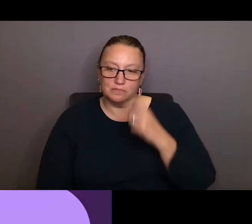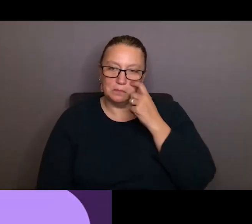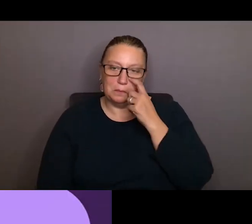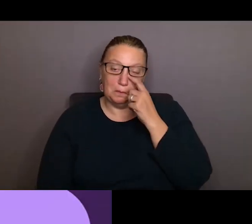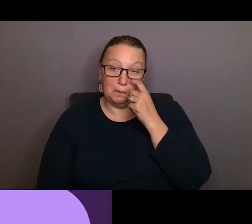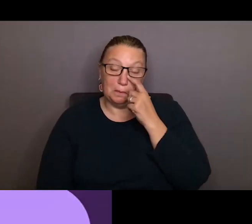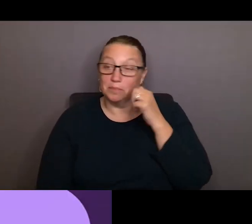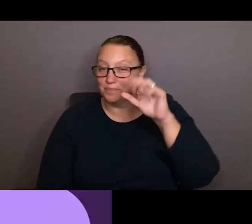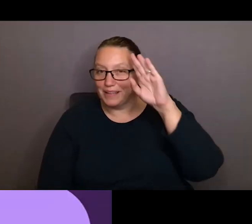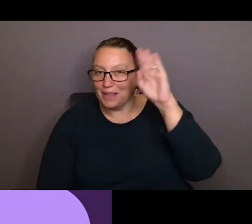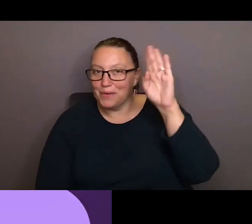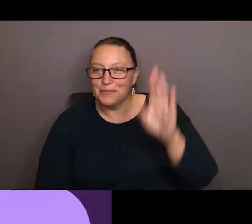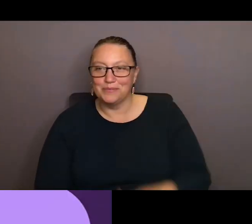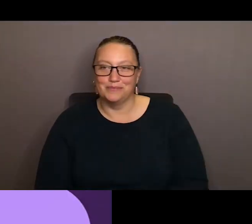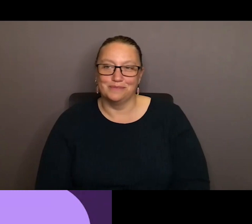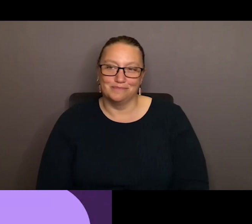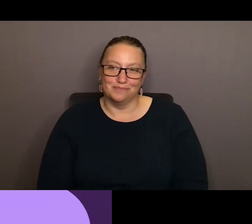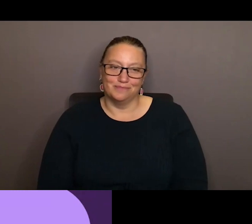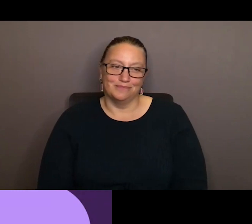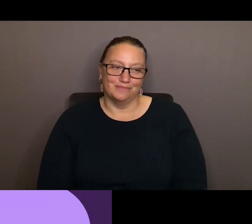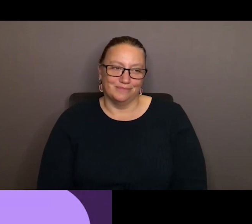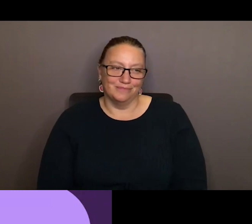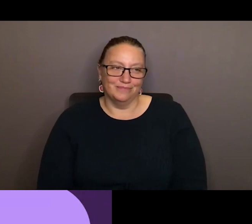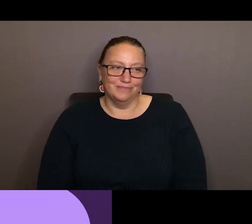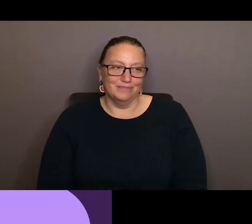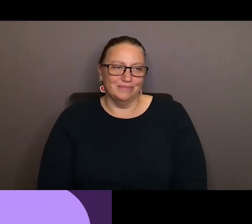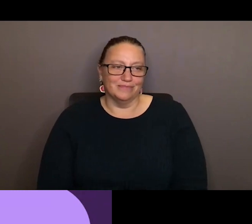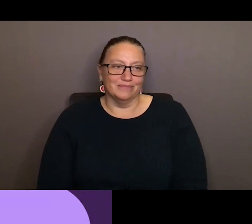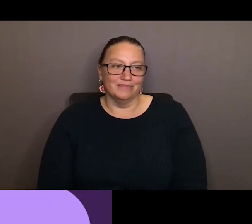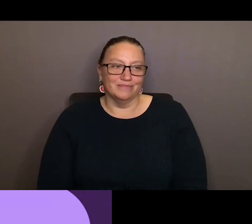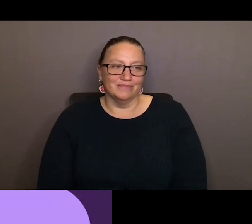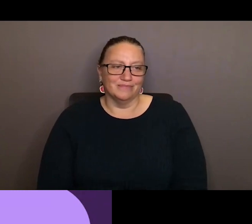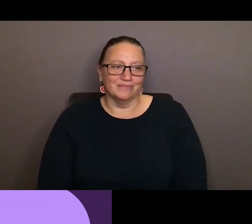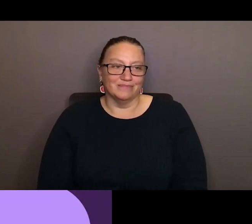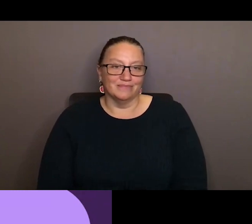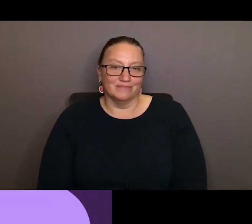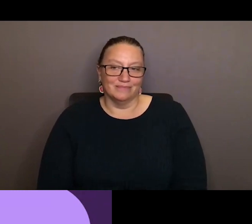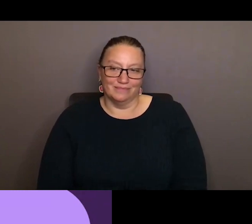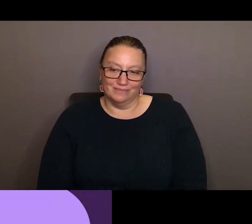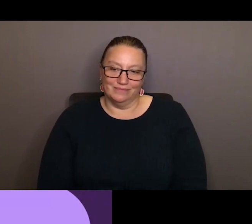Hi, everyone. Let me just share my new screen.